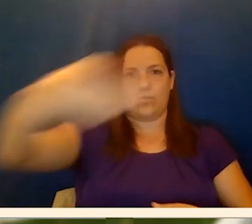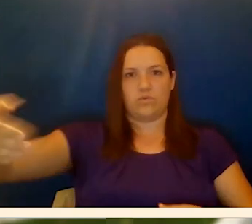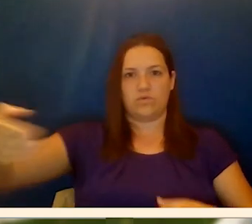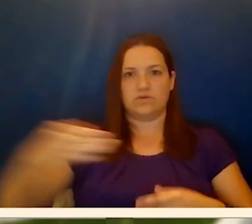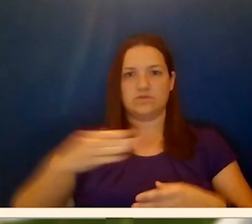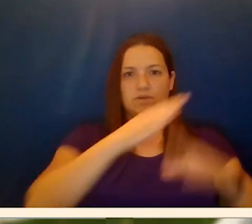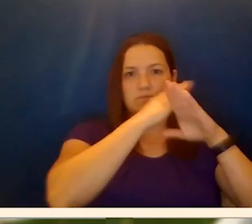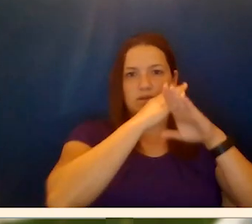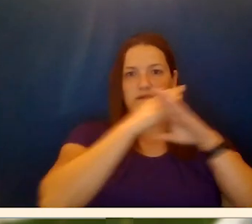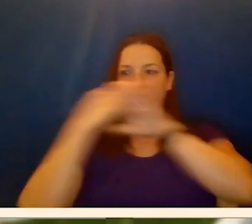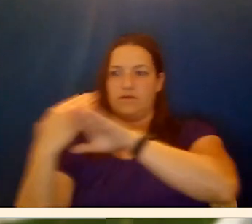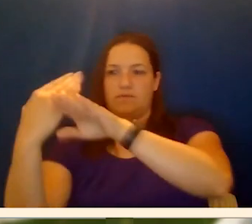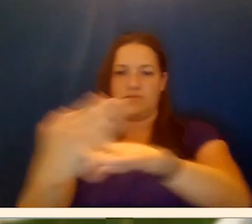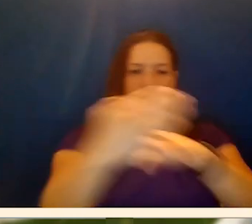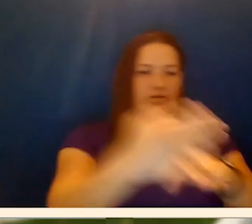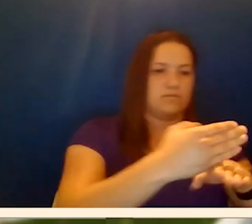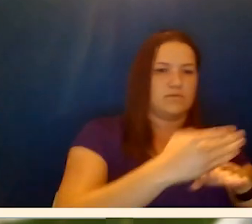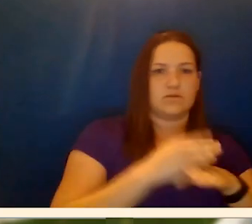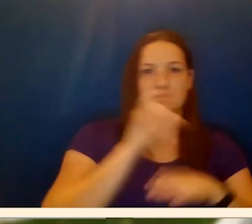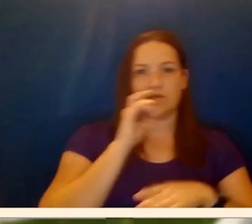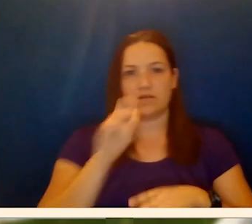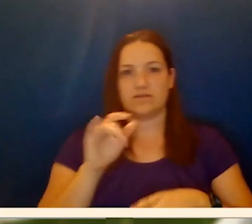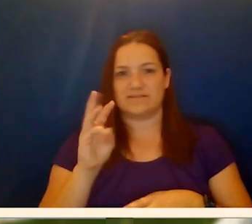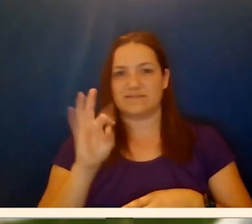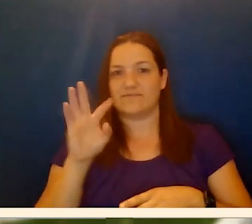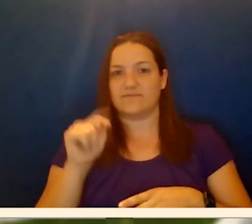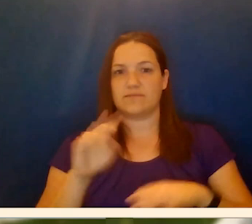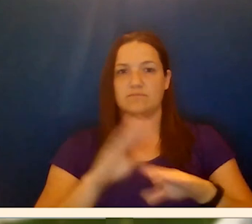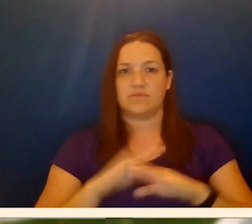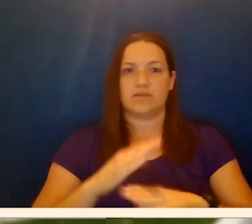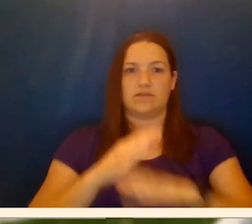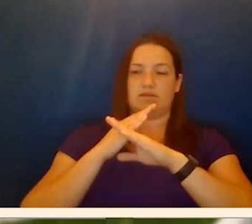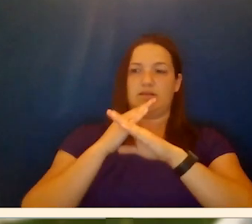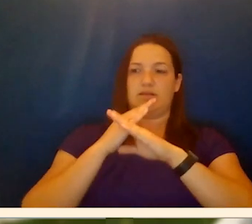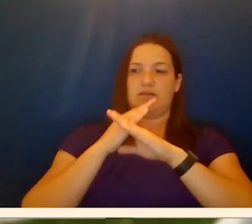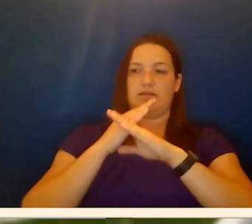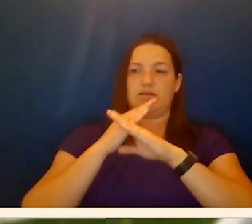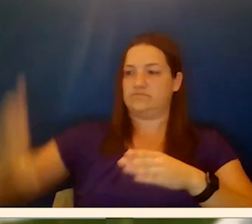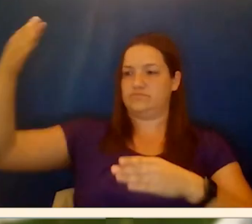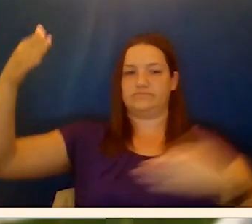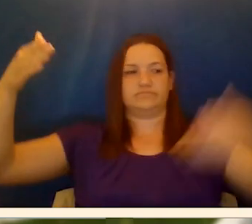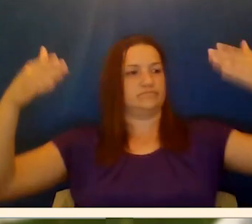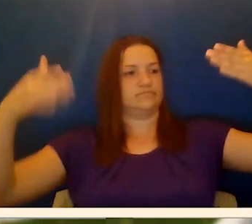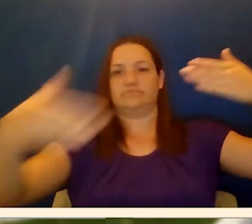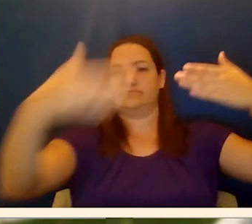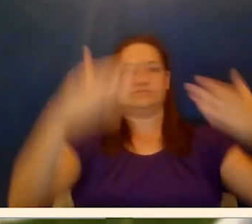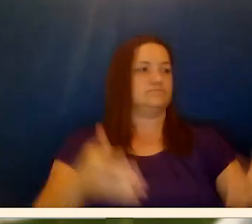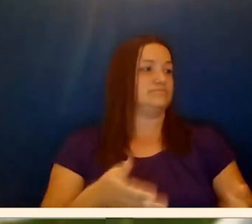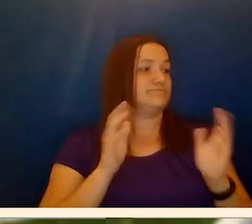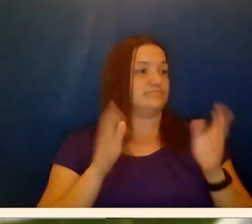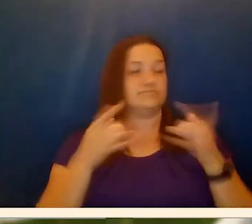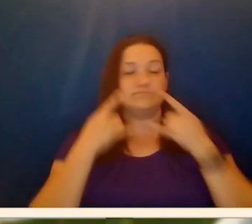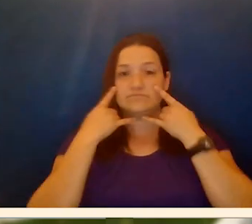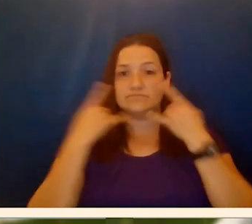the 6 feet distancing, but they're protected and they all can remove their masks. So that's our masking policy,